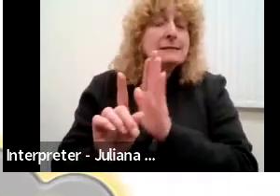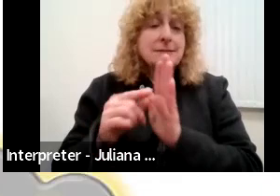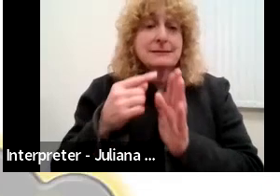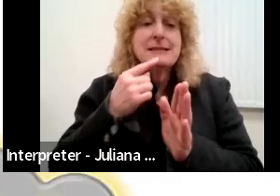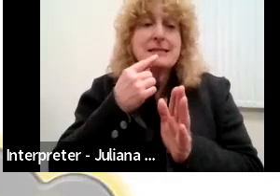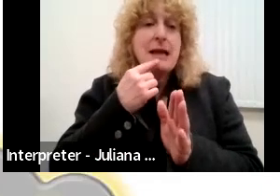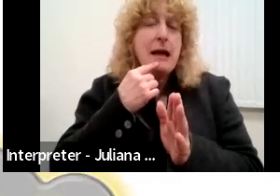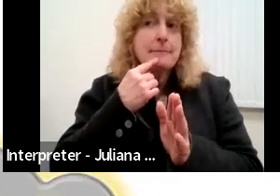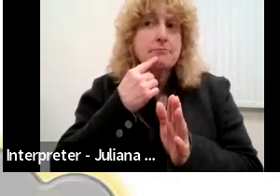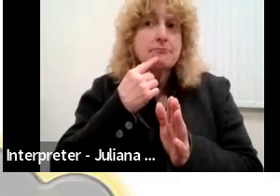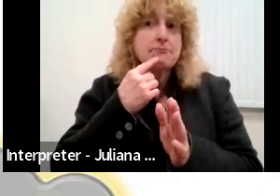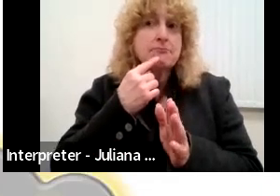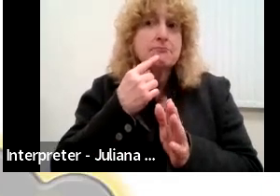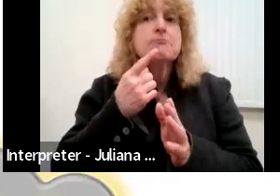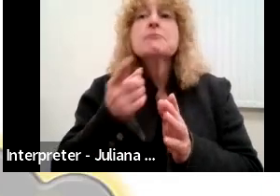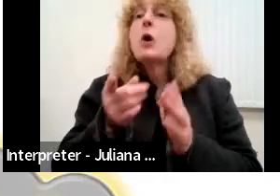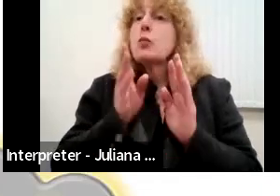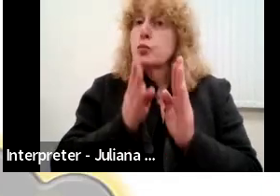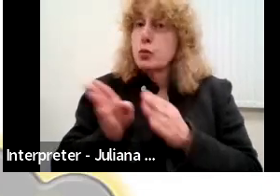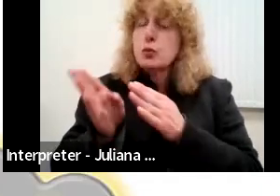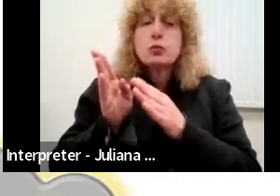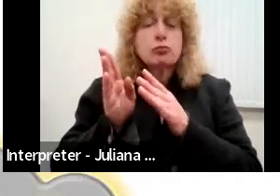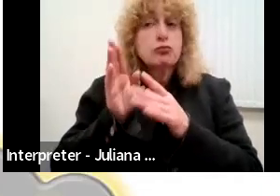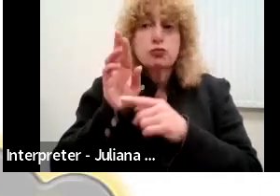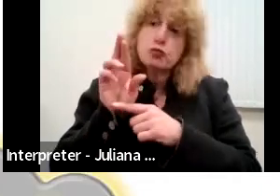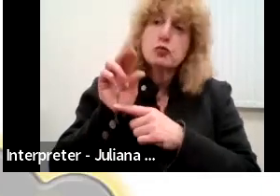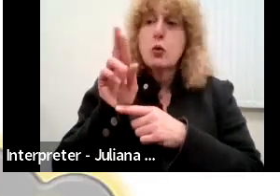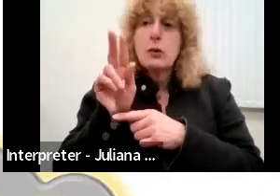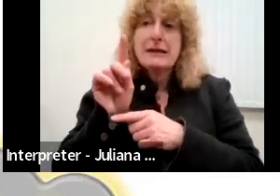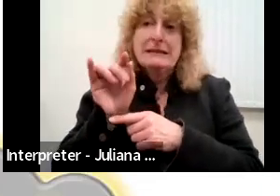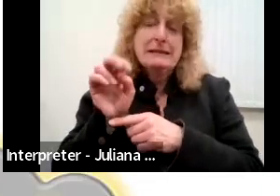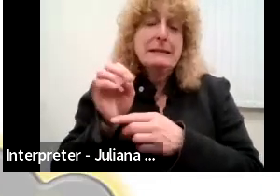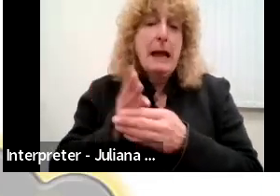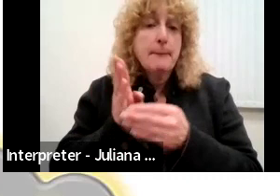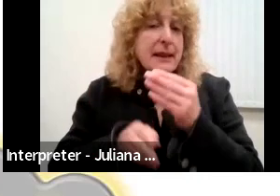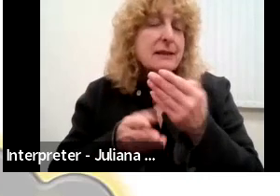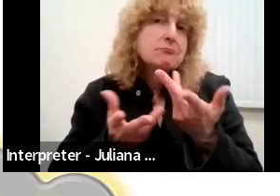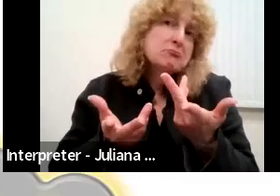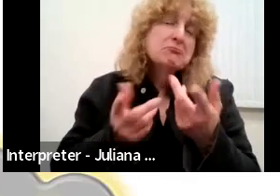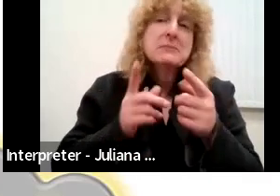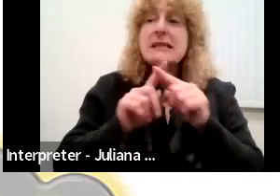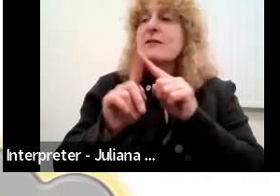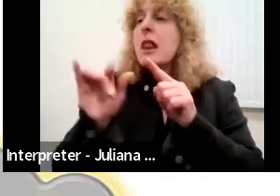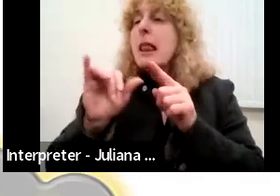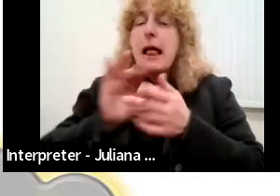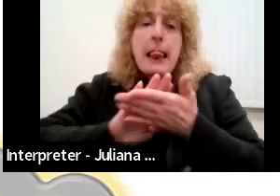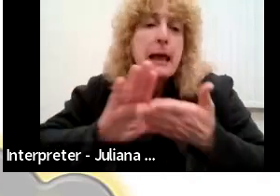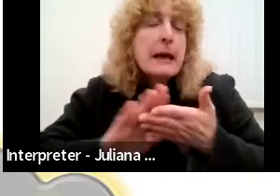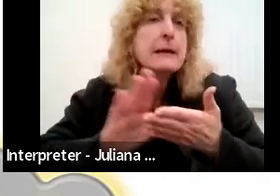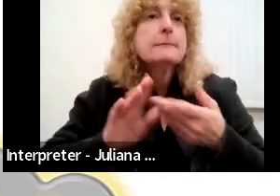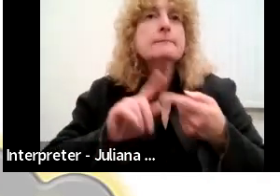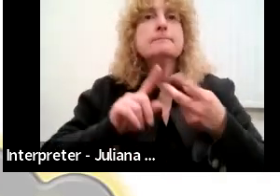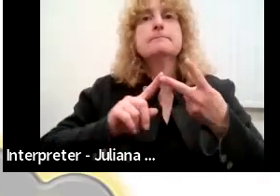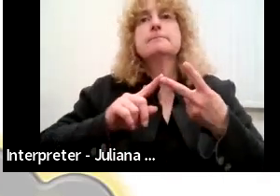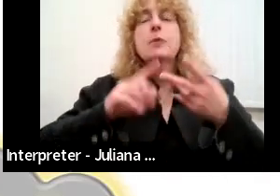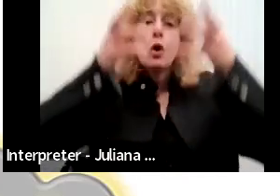say routine complete. And so the different routines can be cleaning up,